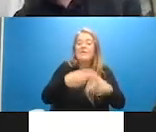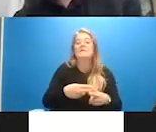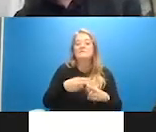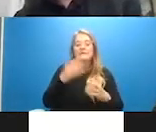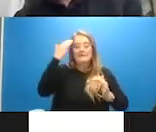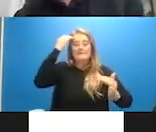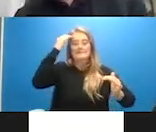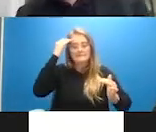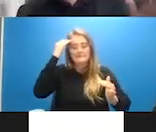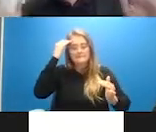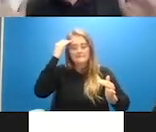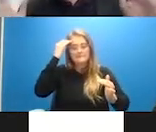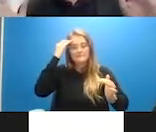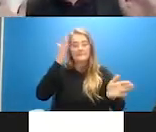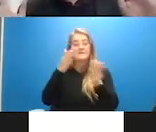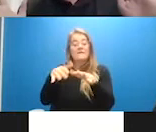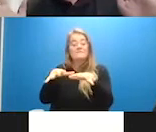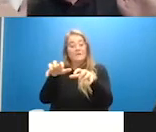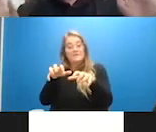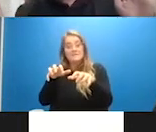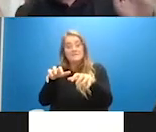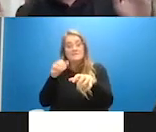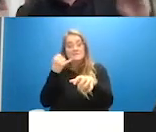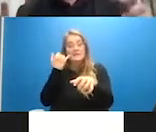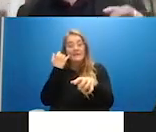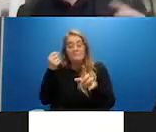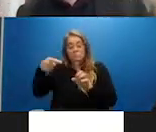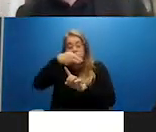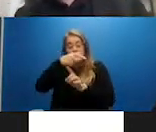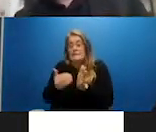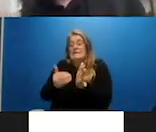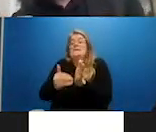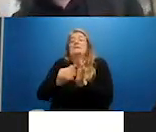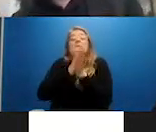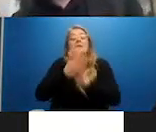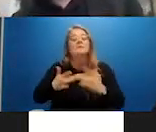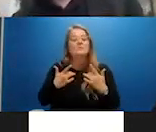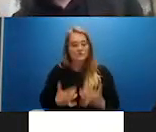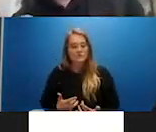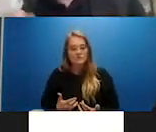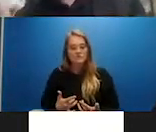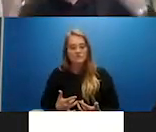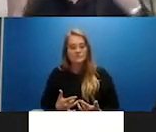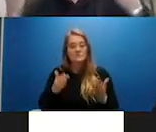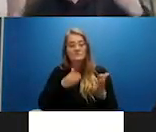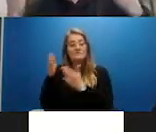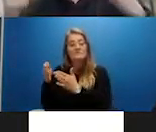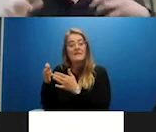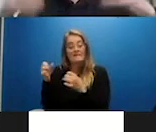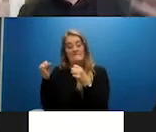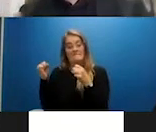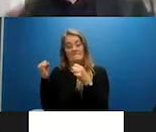anxiety. The freeze instinct, when it's over-triggered, leads to what people will label depression. And the fight instinct, of course,